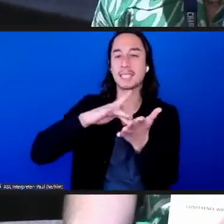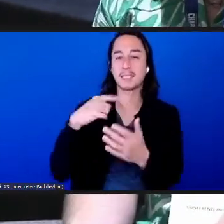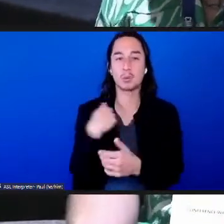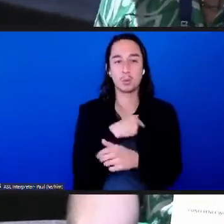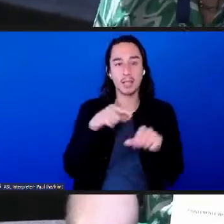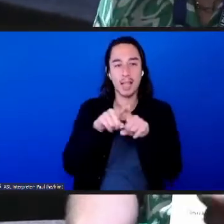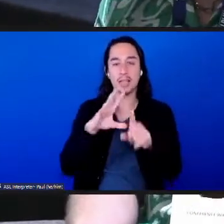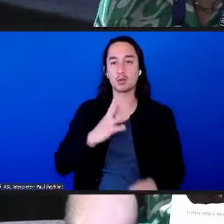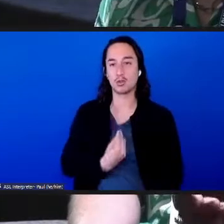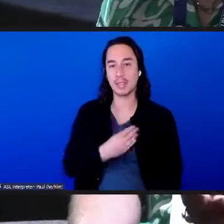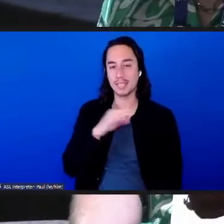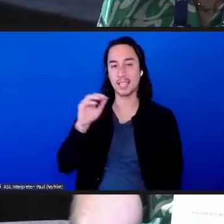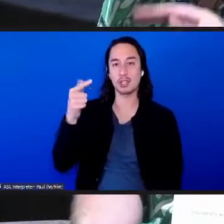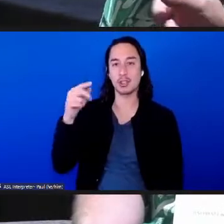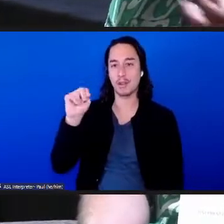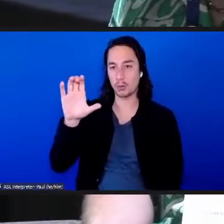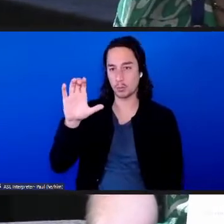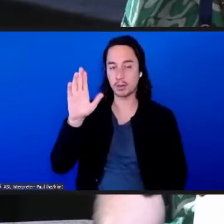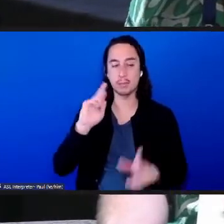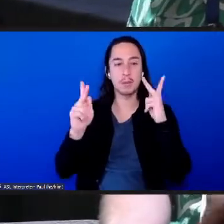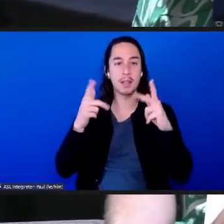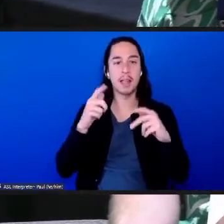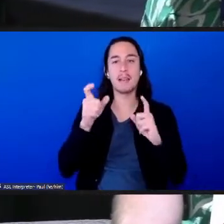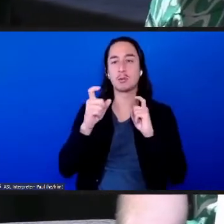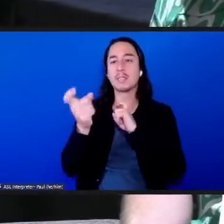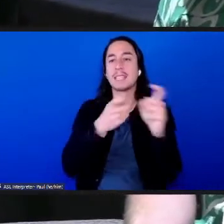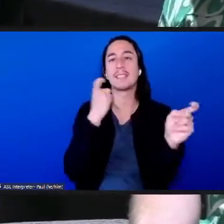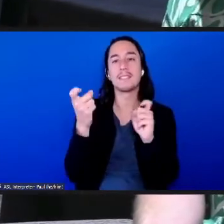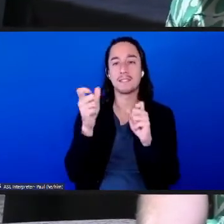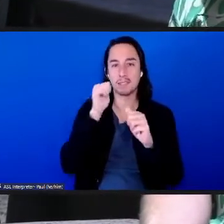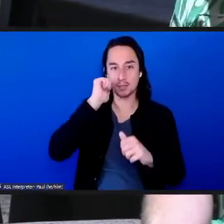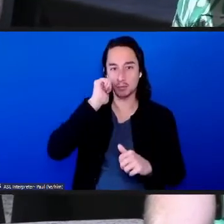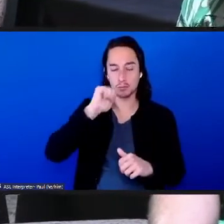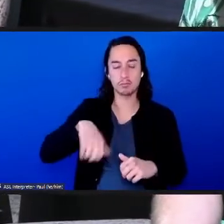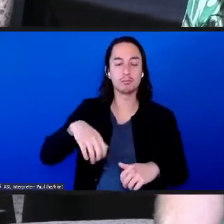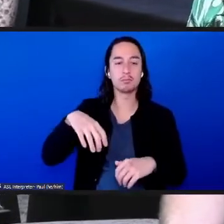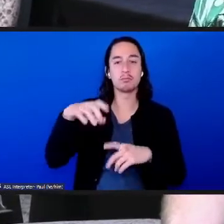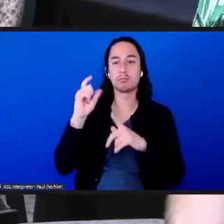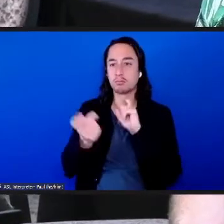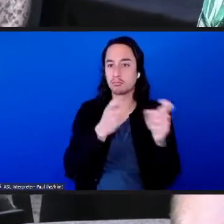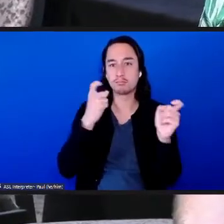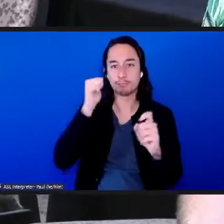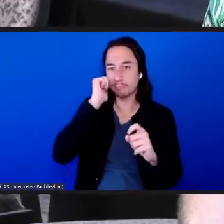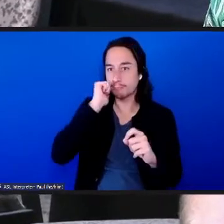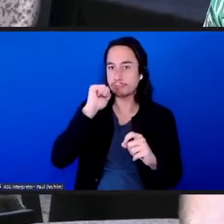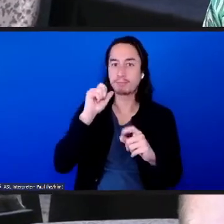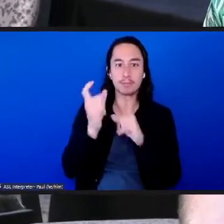gender nonconforming folks have to give ourselves and each other every damn day we wake up in the morning.